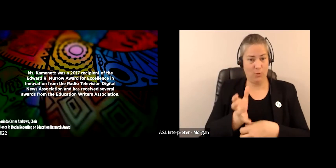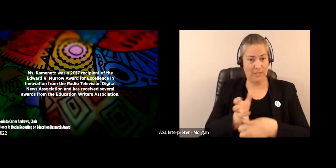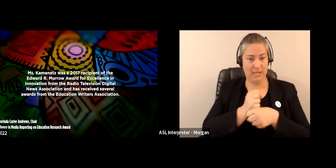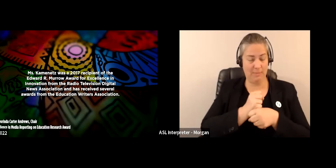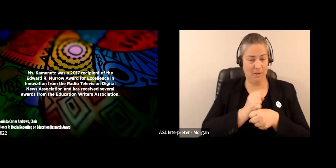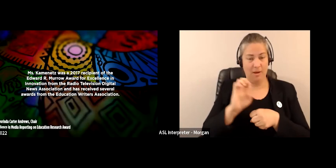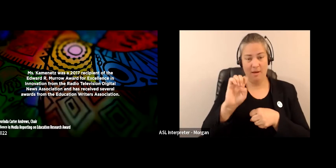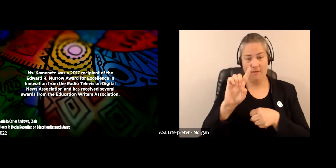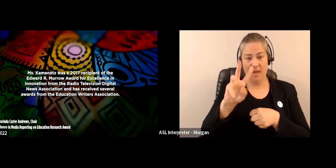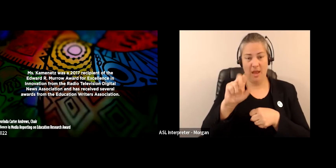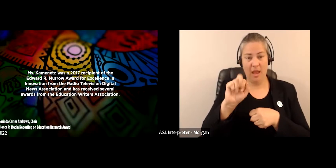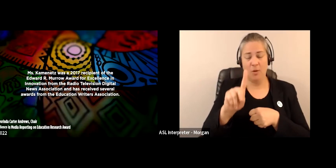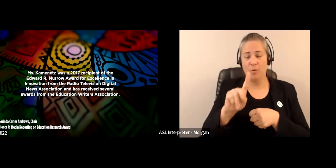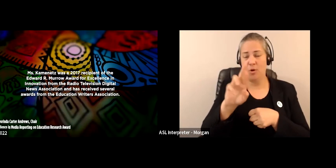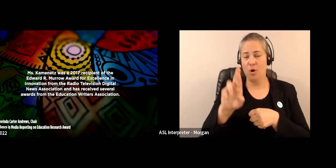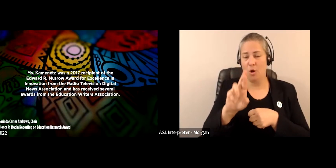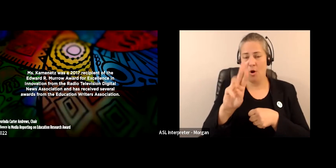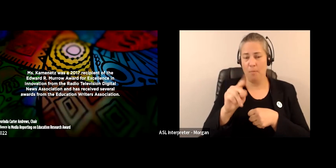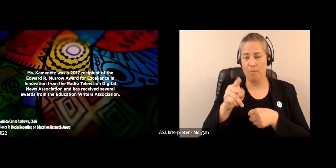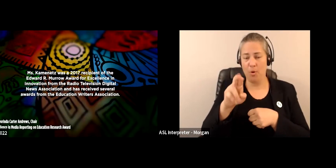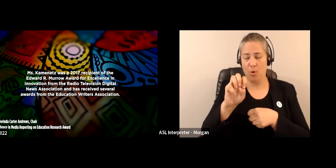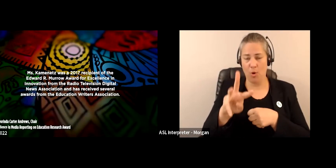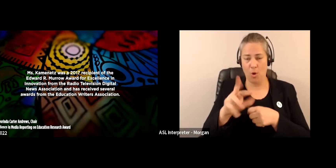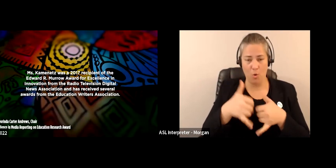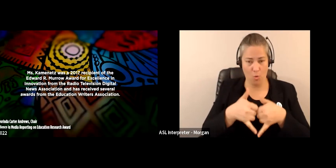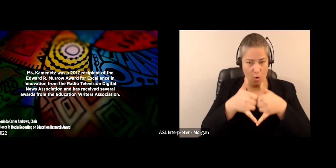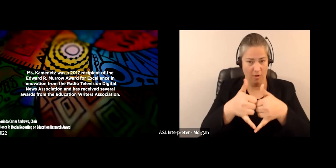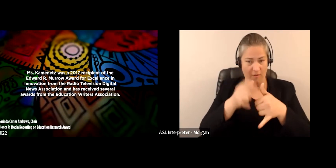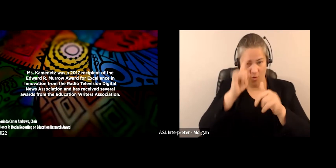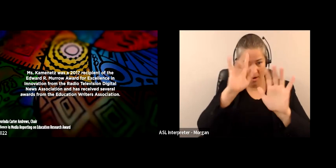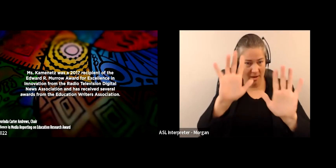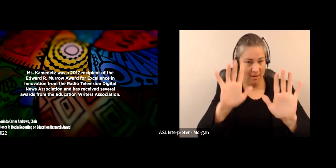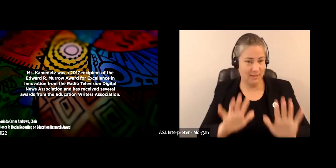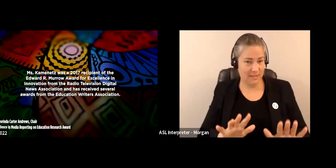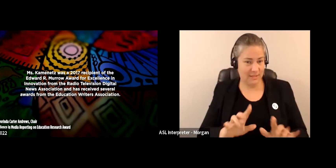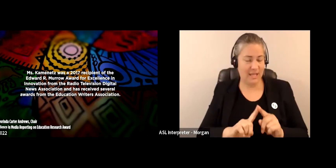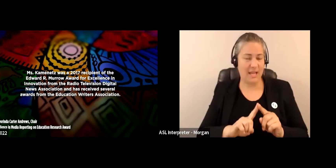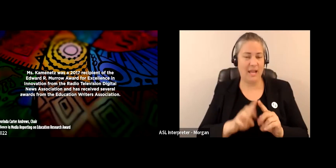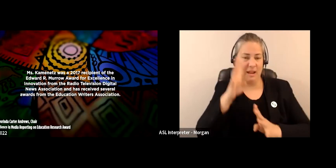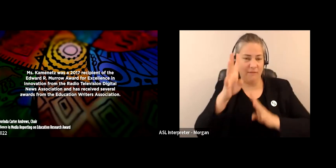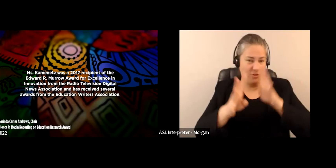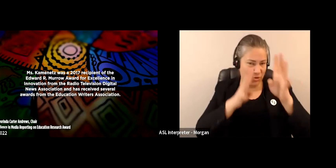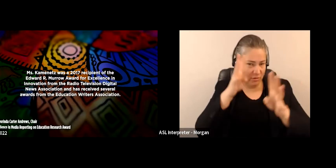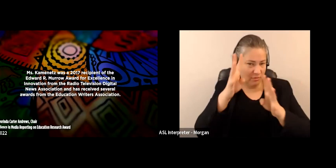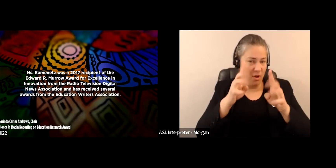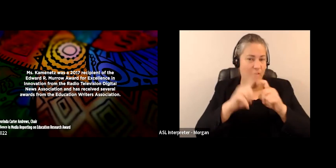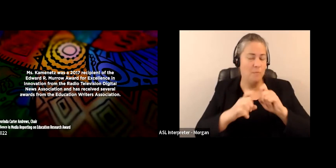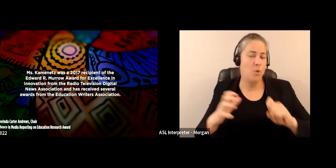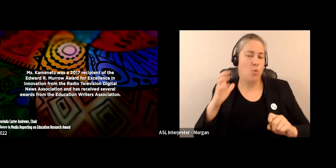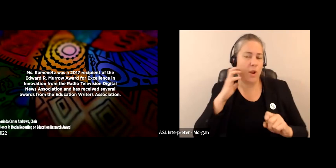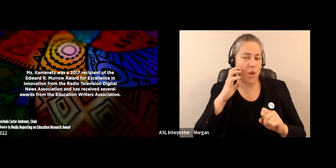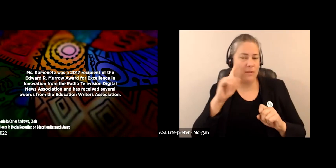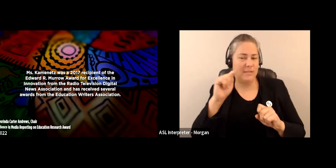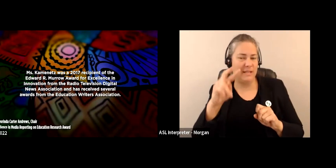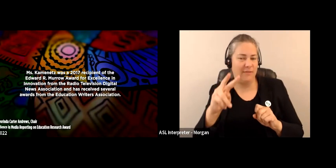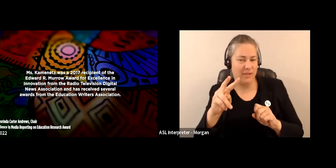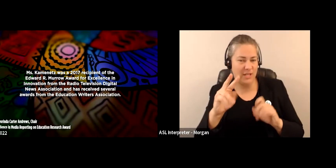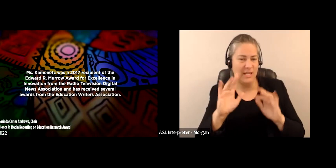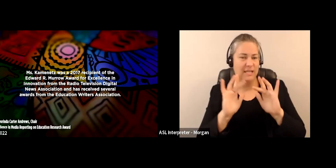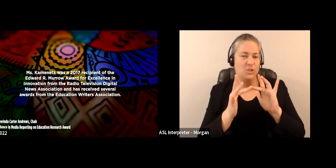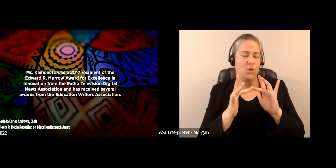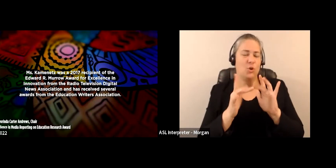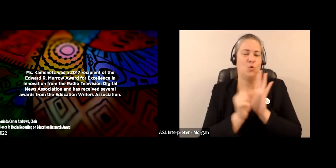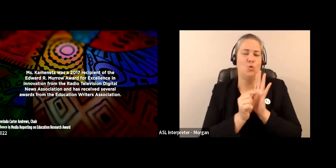2017 recipient of the Edward R. Murrow Award for Excellence in Innovation from the Radio